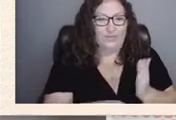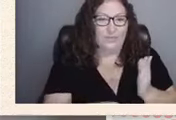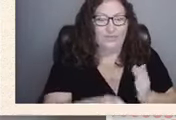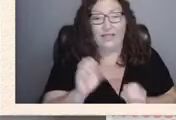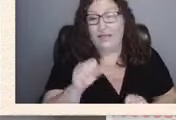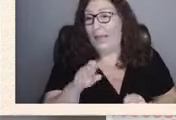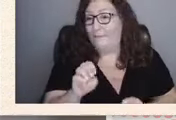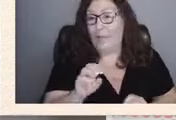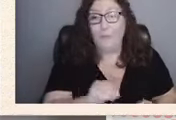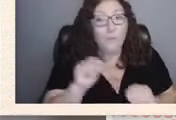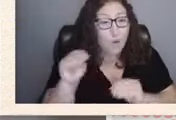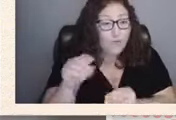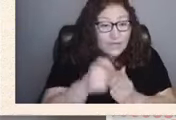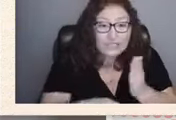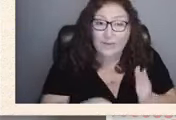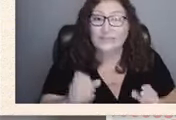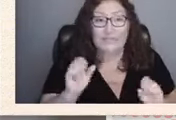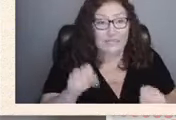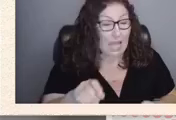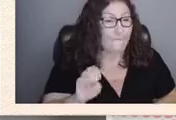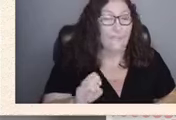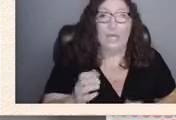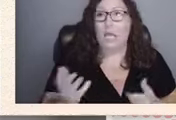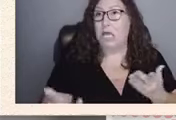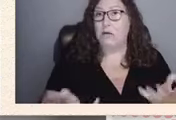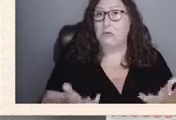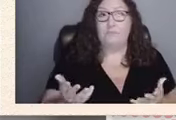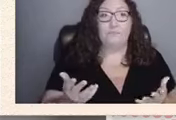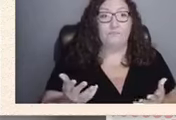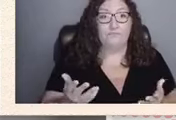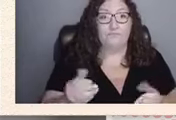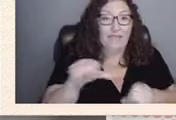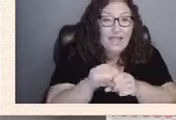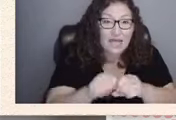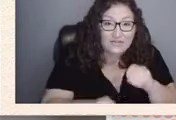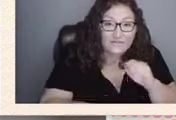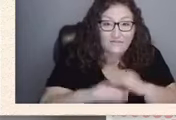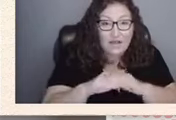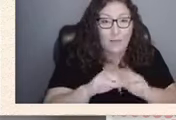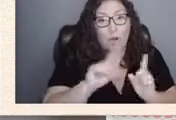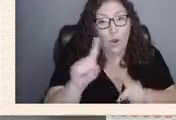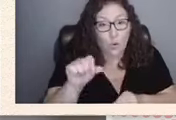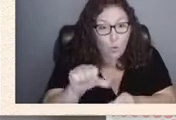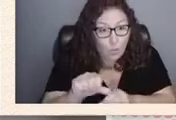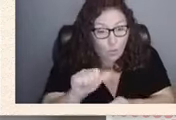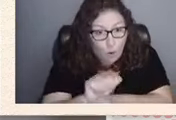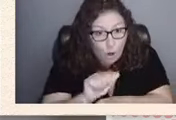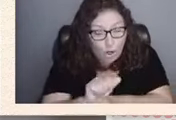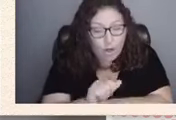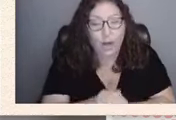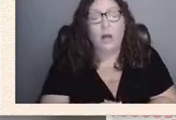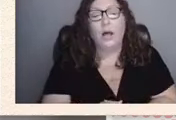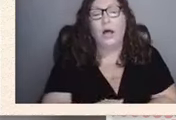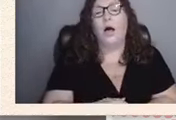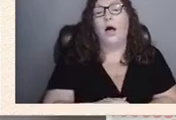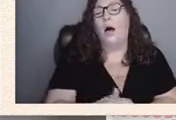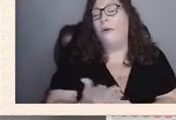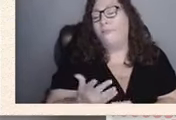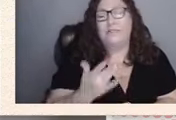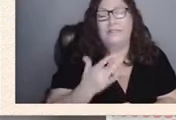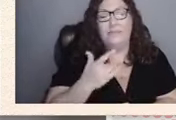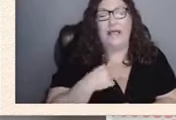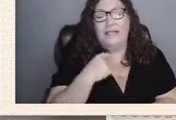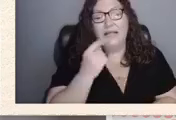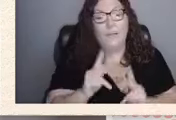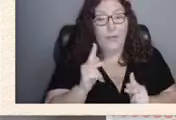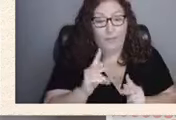moving expenses. It could be filling up the gas tank to get to work. Usually I tell people, as